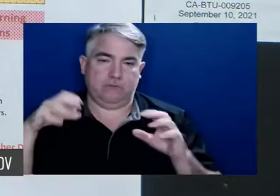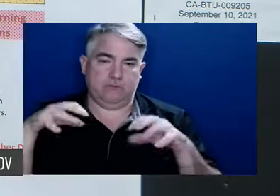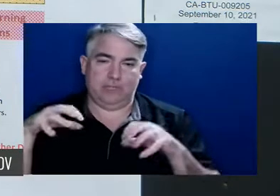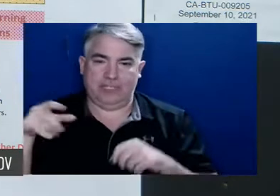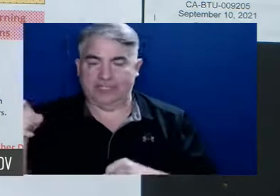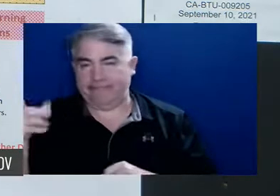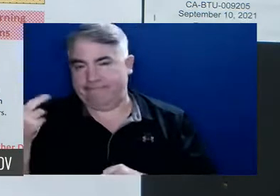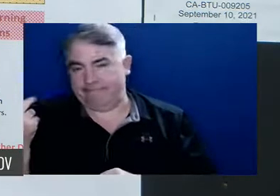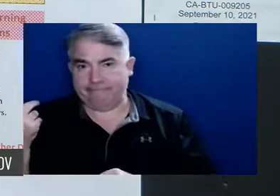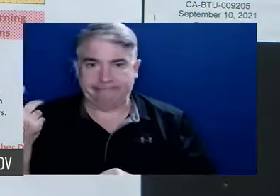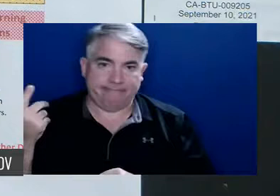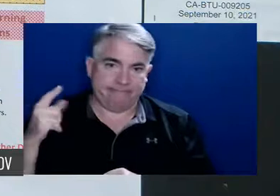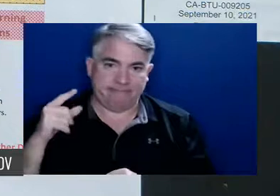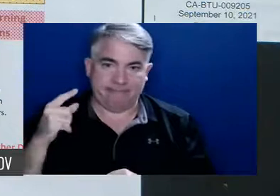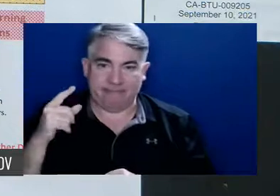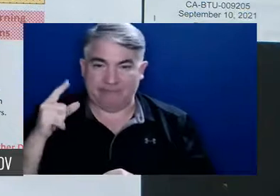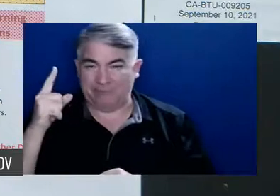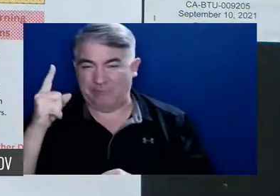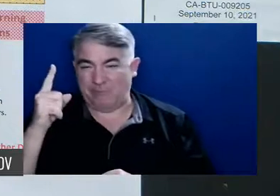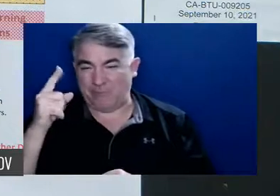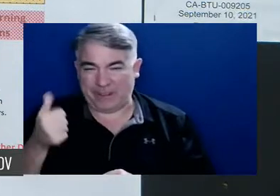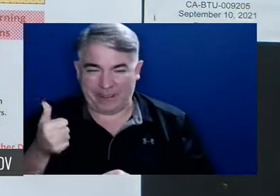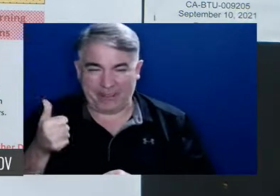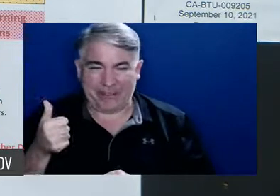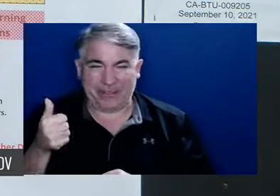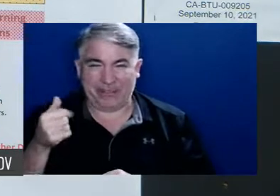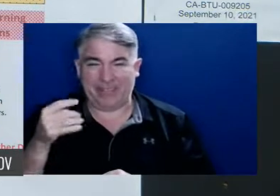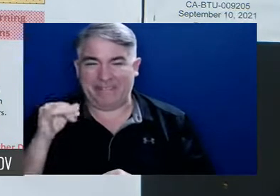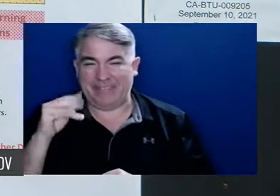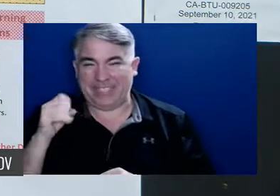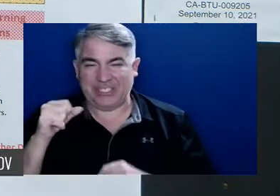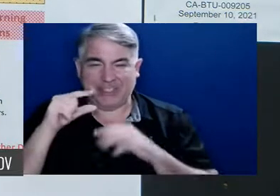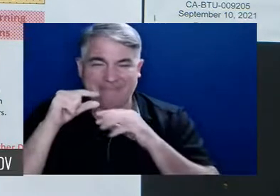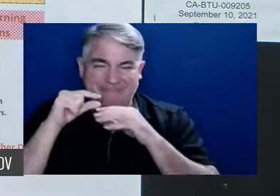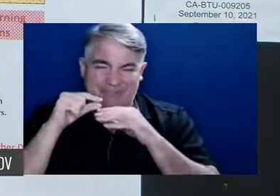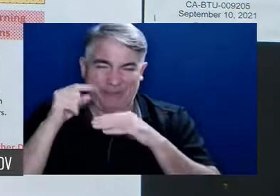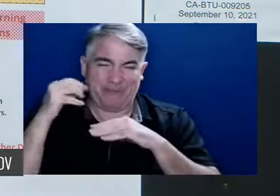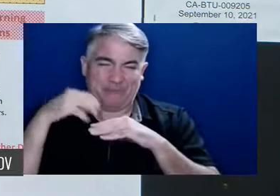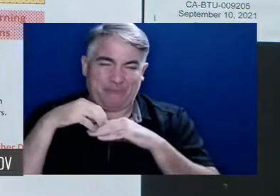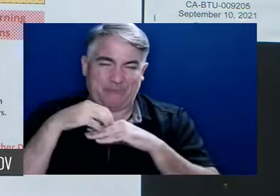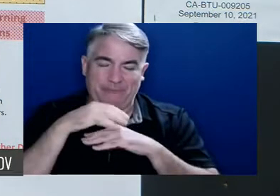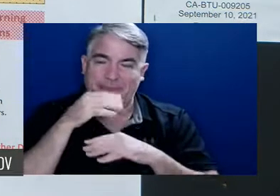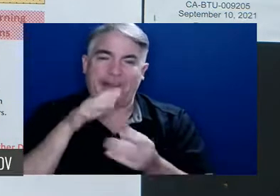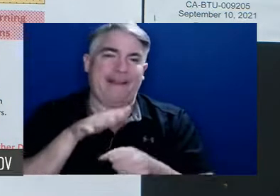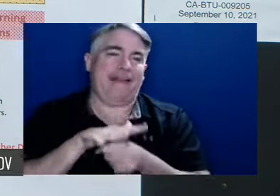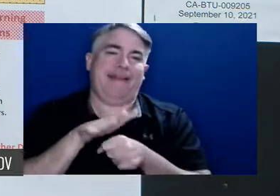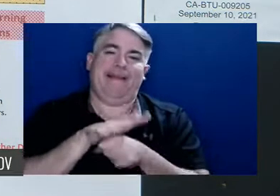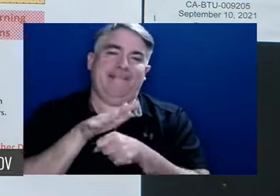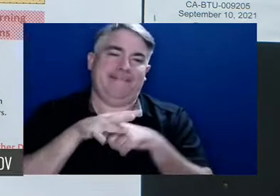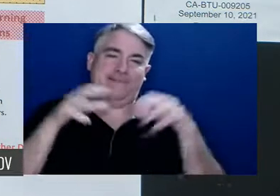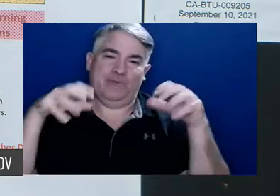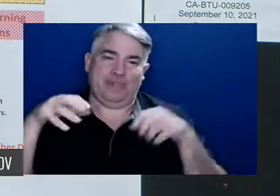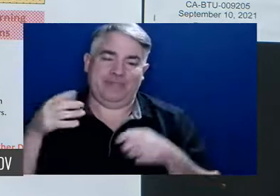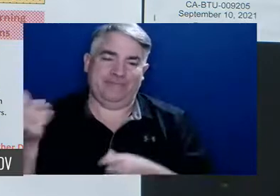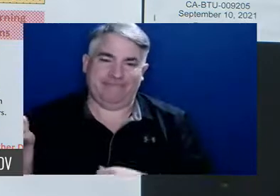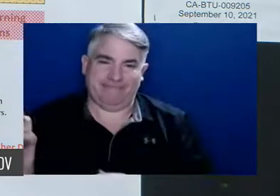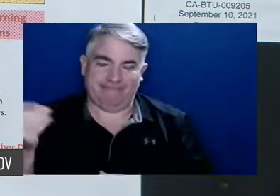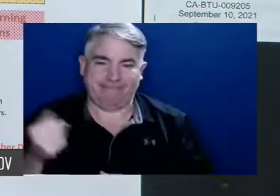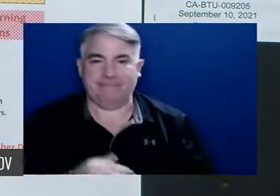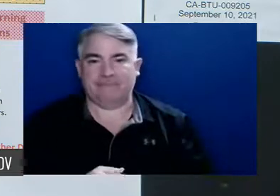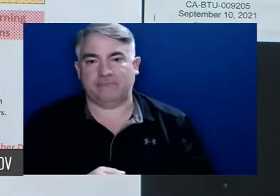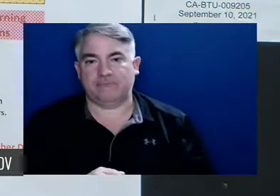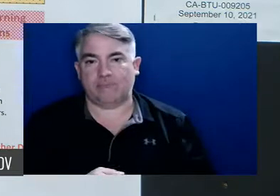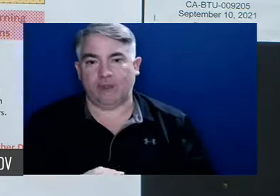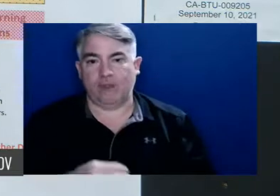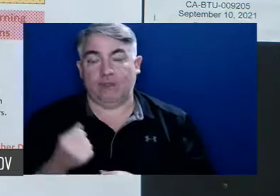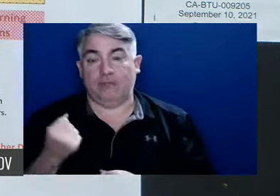the readings there were actually below a tenth of an inch of rainfall, which isn't very much. So this will help,